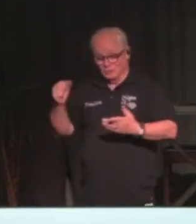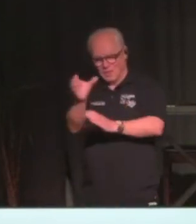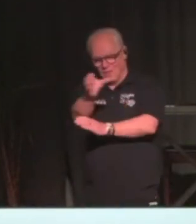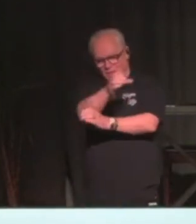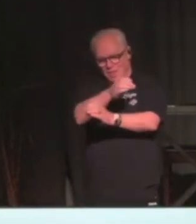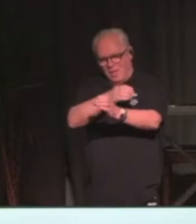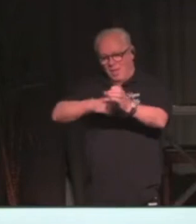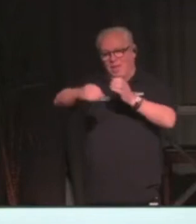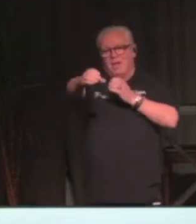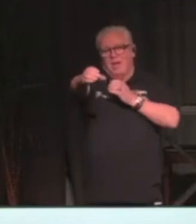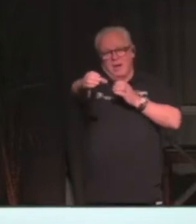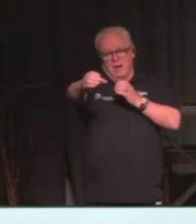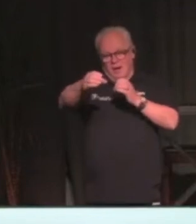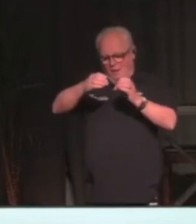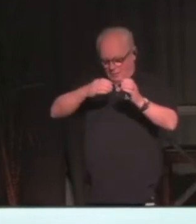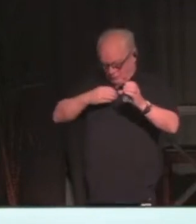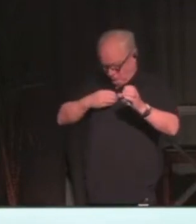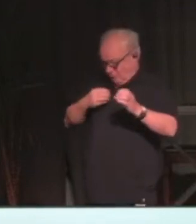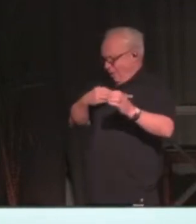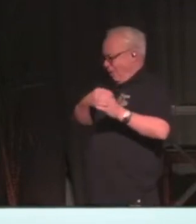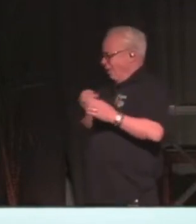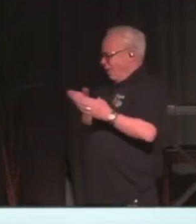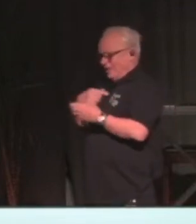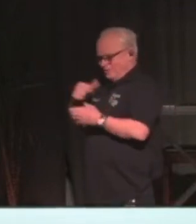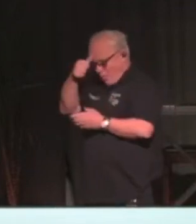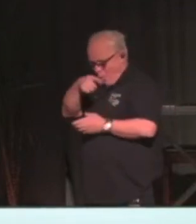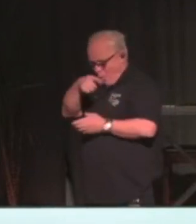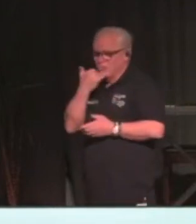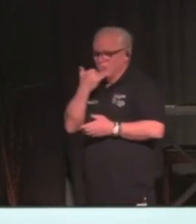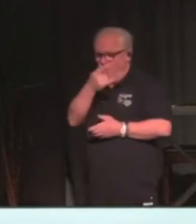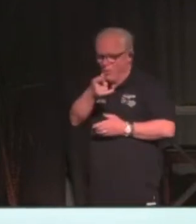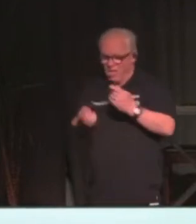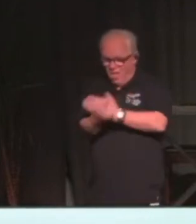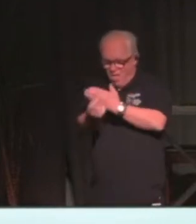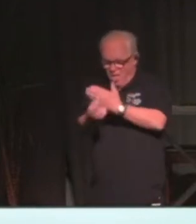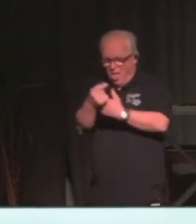though what they did is actually wrong,